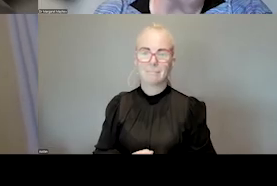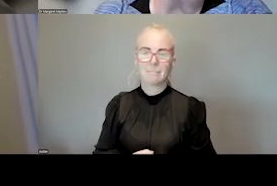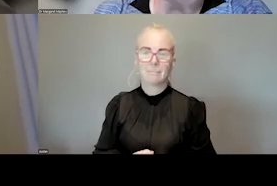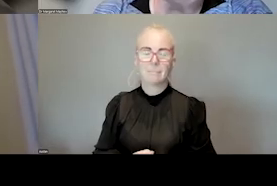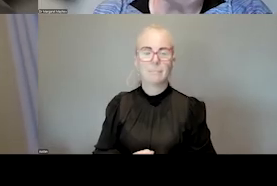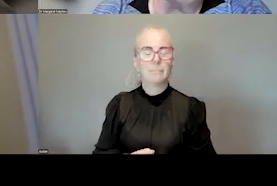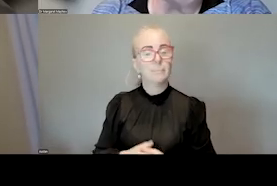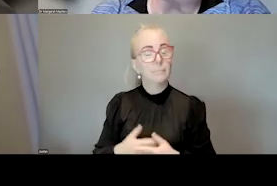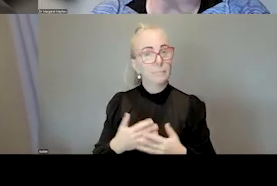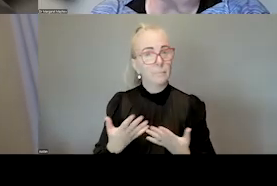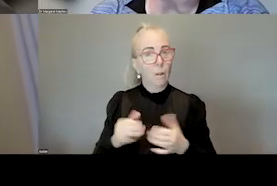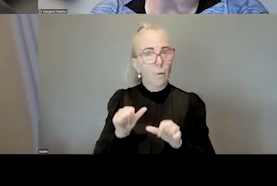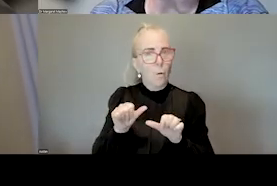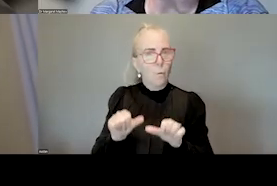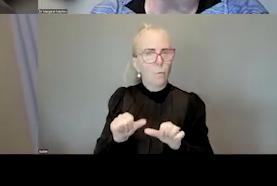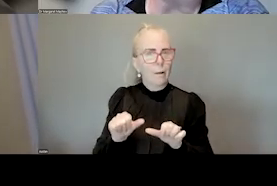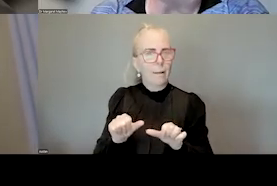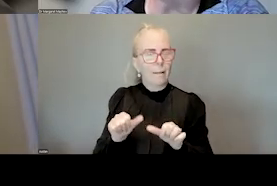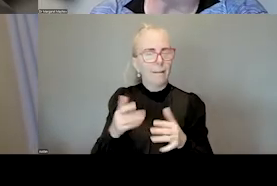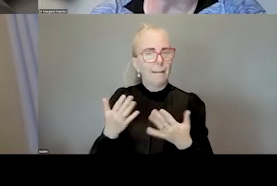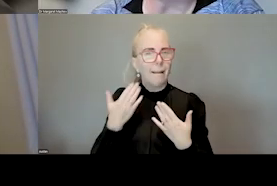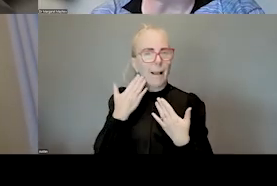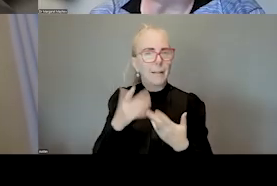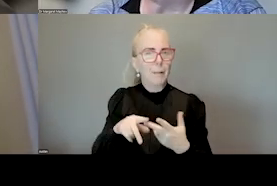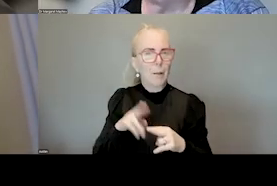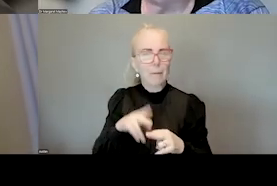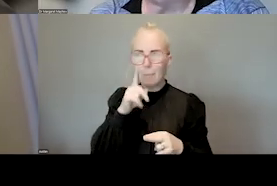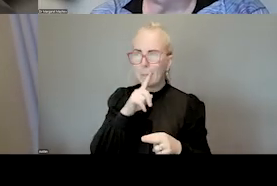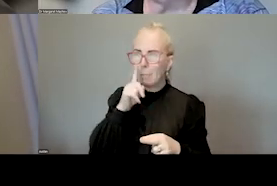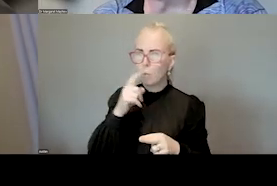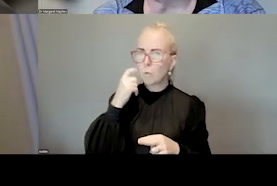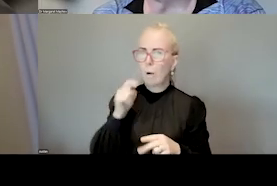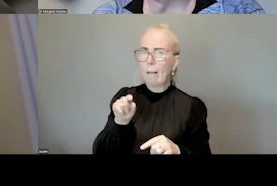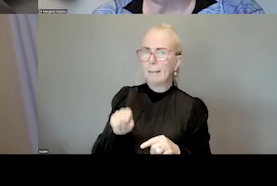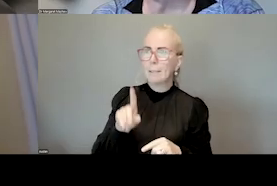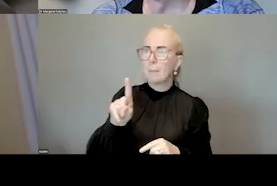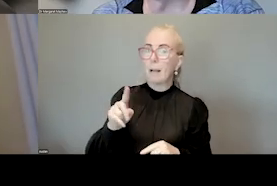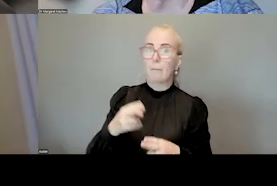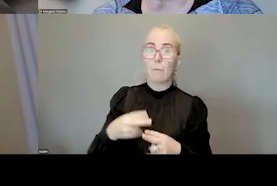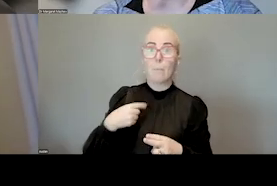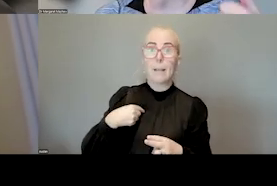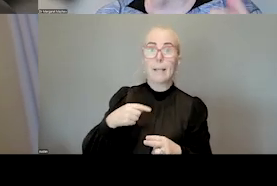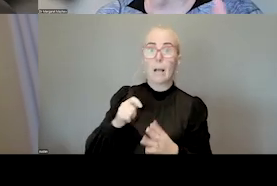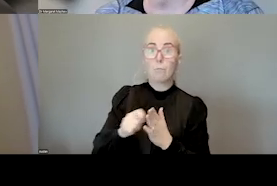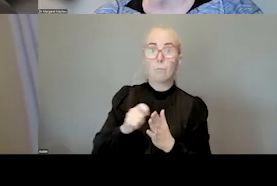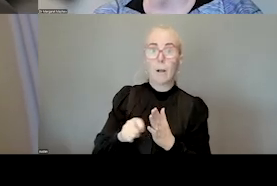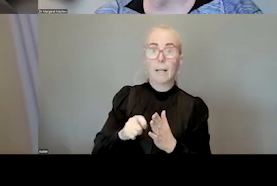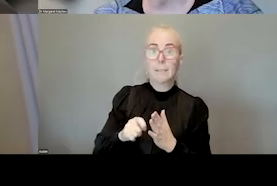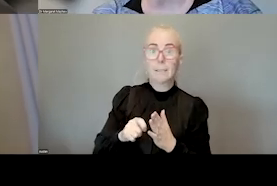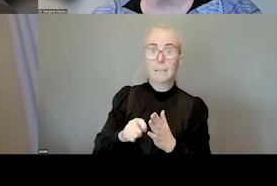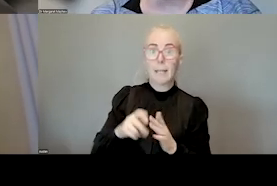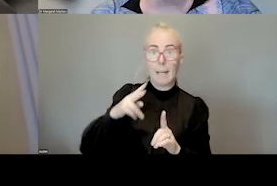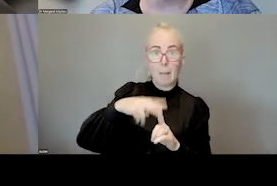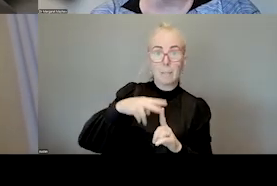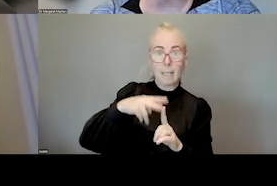So I don't know if people have tried this, but I know when I'm nervous about grants, I'll sit with a friend and I'll set a timer.